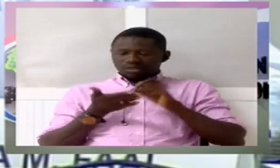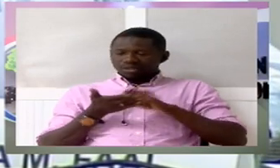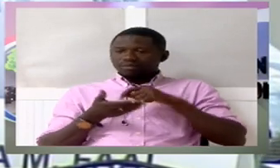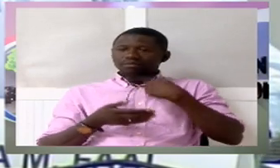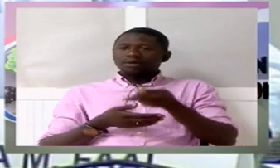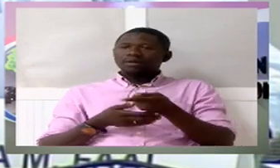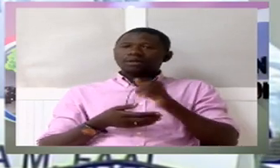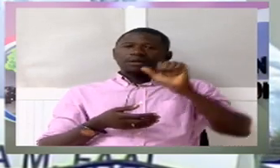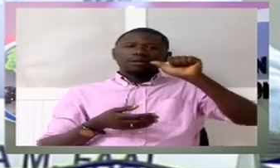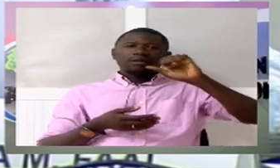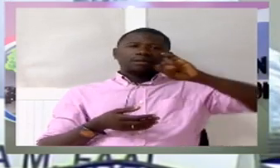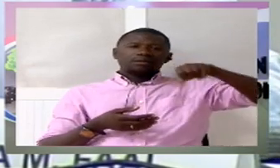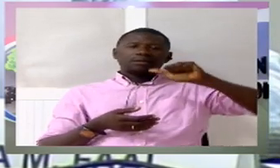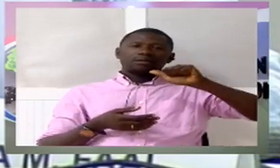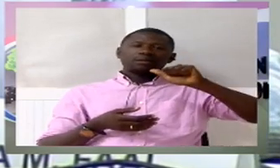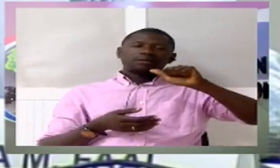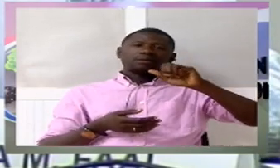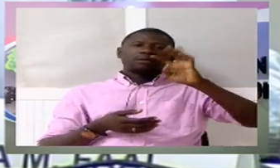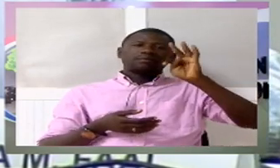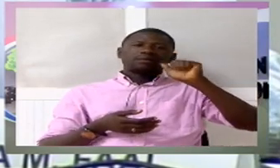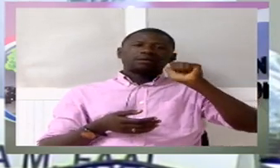by Ajafatu Fofana,